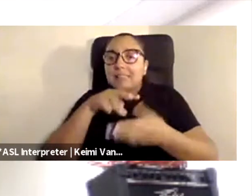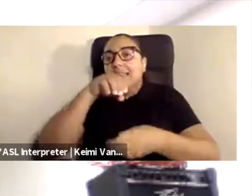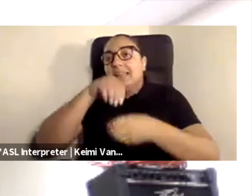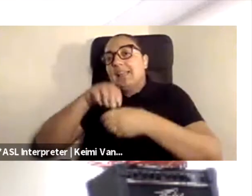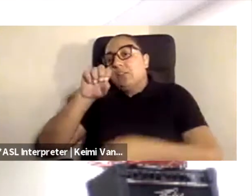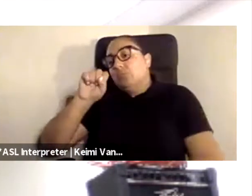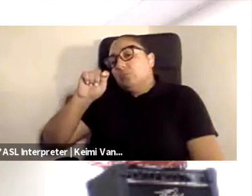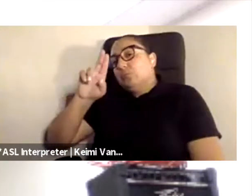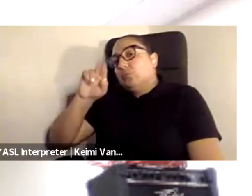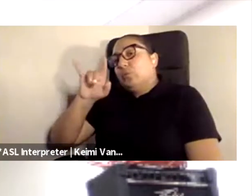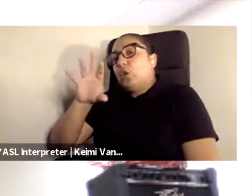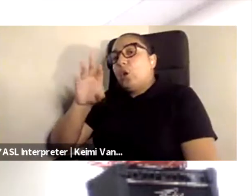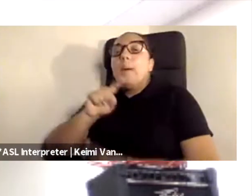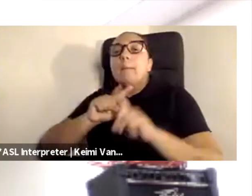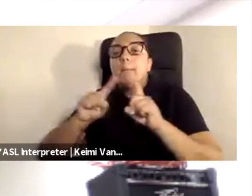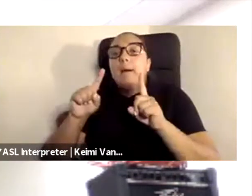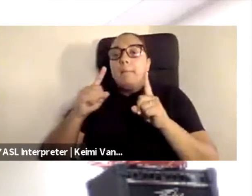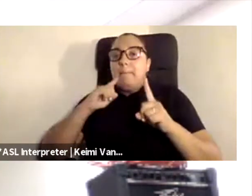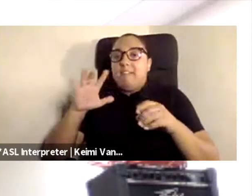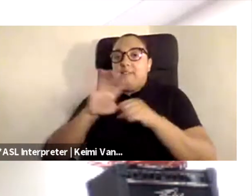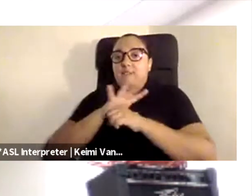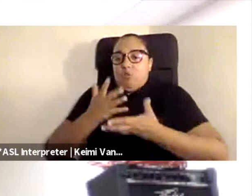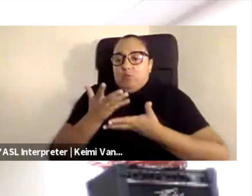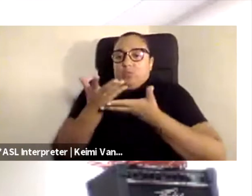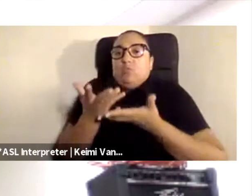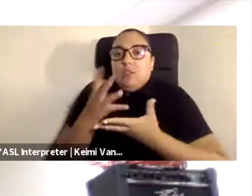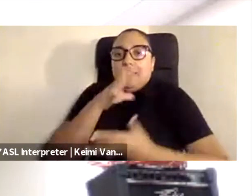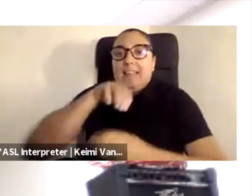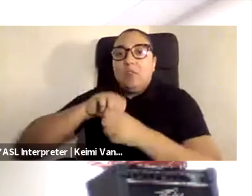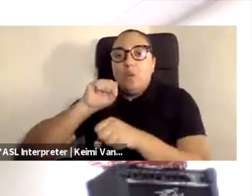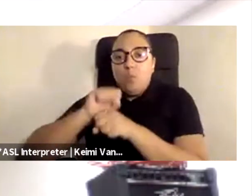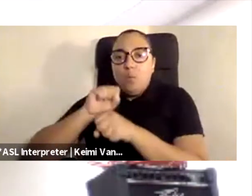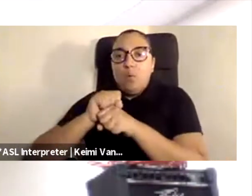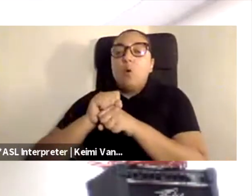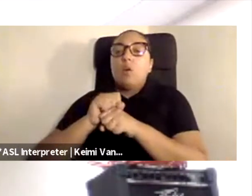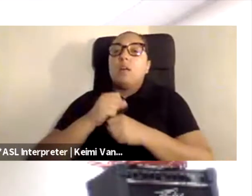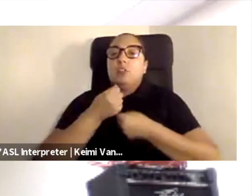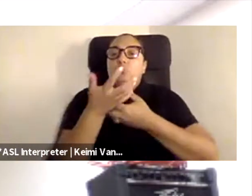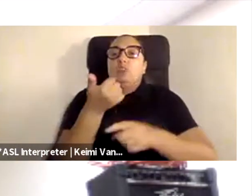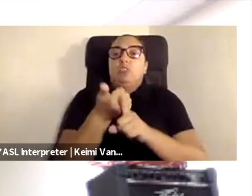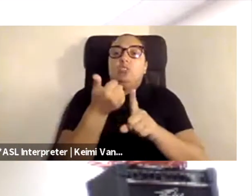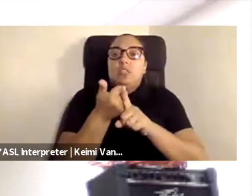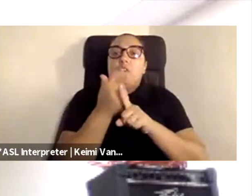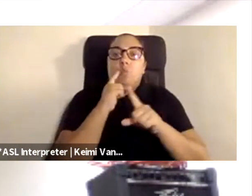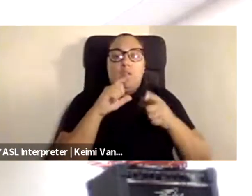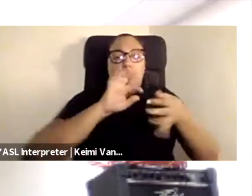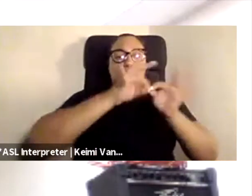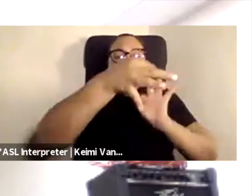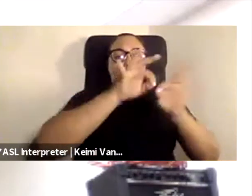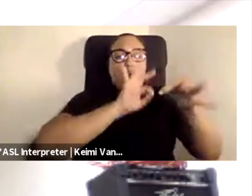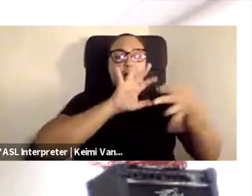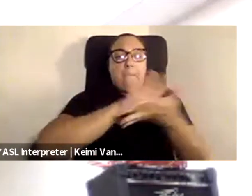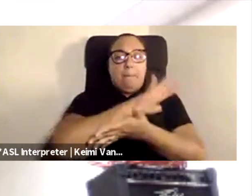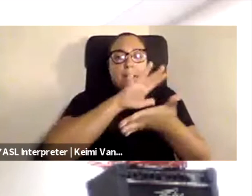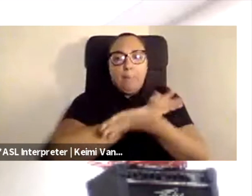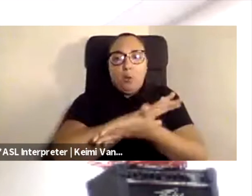our full selves into this work, expressing ourselves through torn strips of paper, some tape, flower seeds, and a